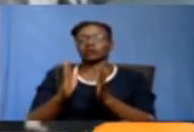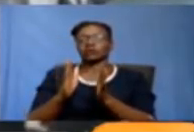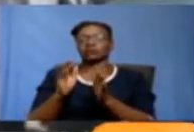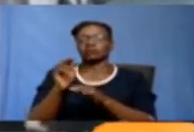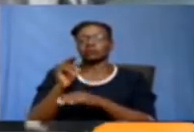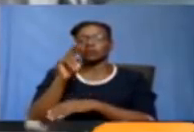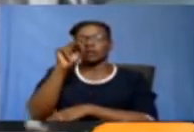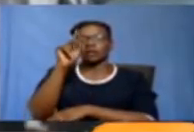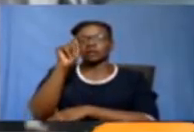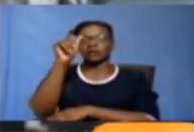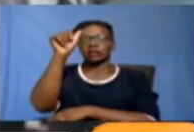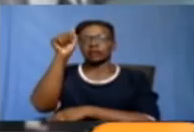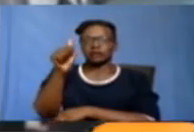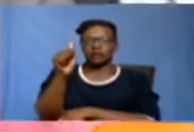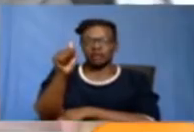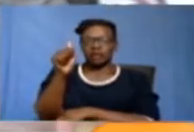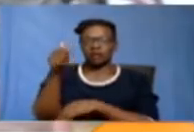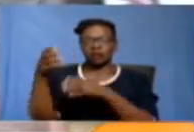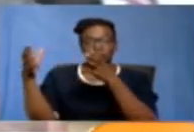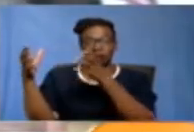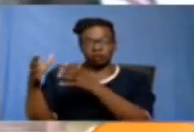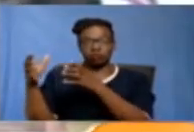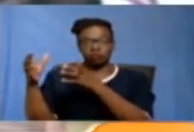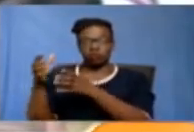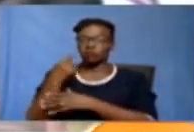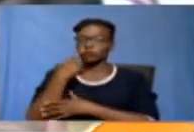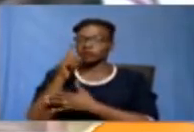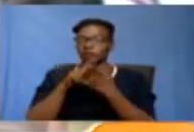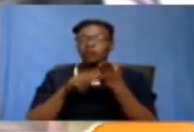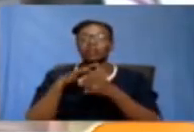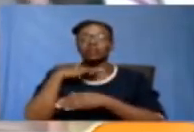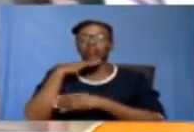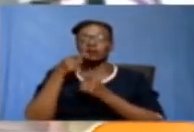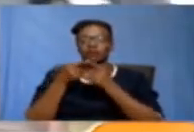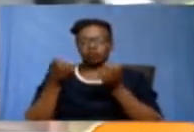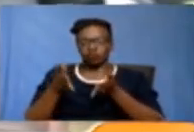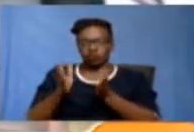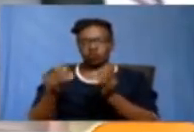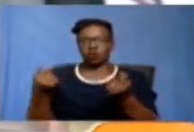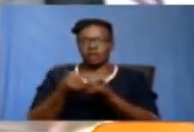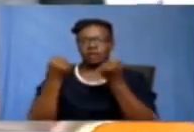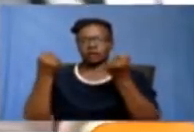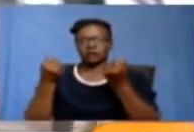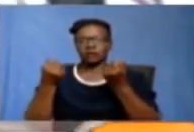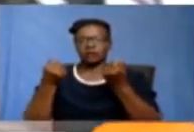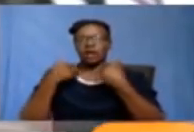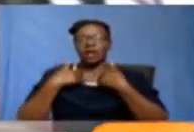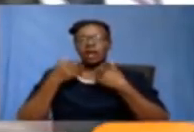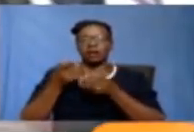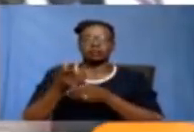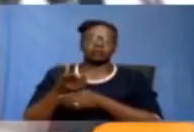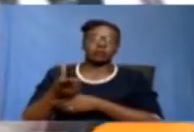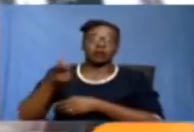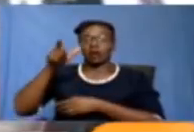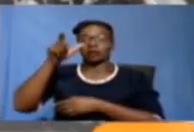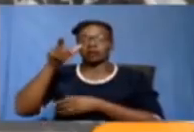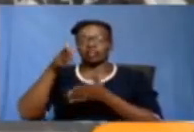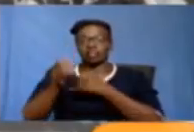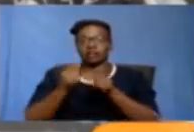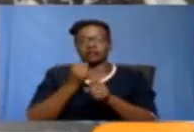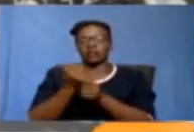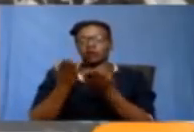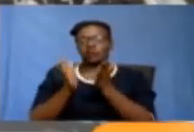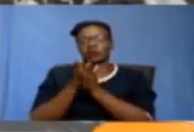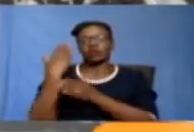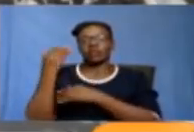National Transport and Safety Authority, NTSA, deaths arising from road accidents have increased this year compared to 2017.